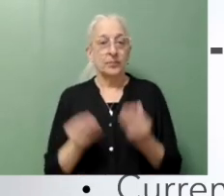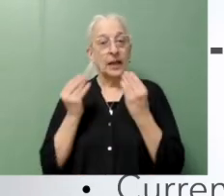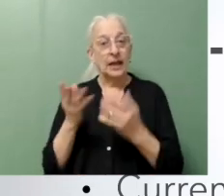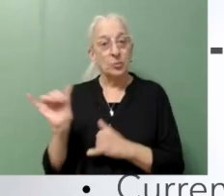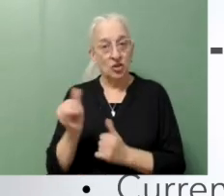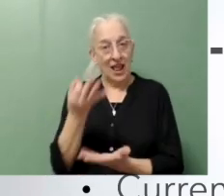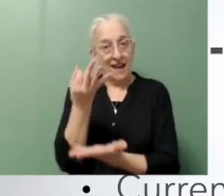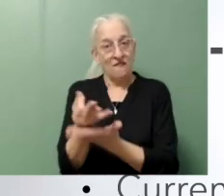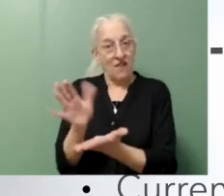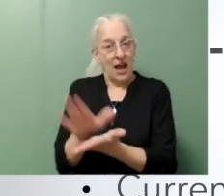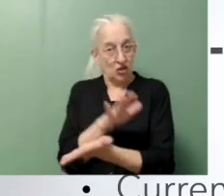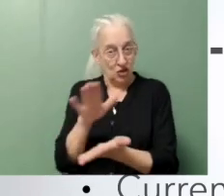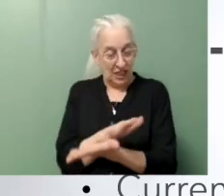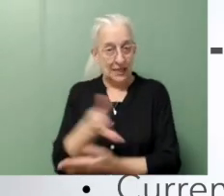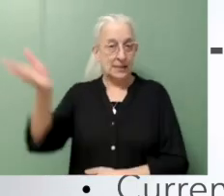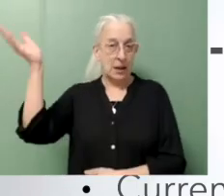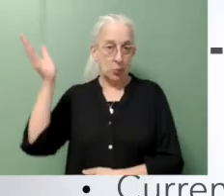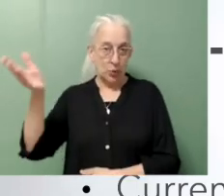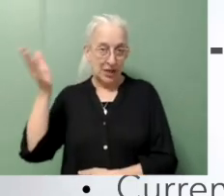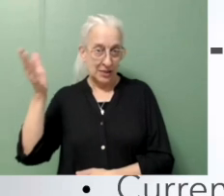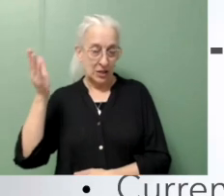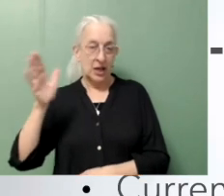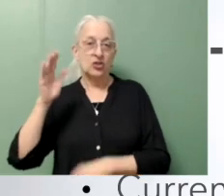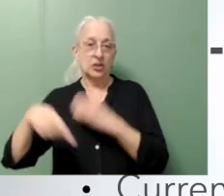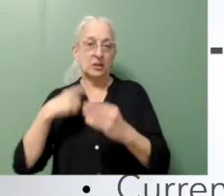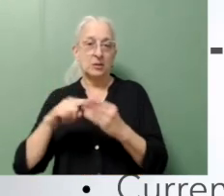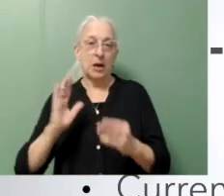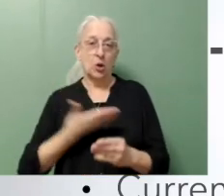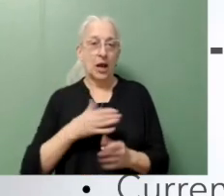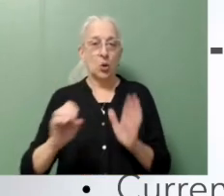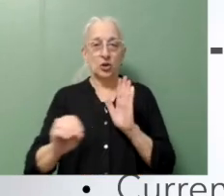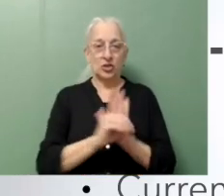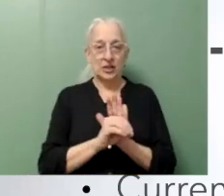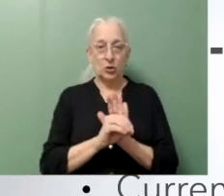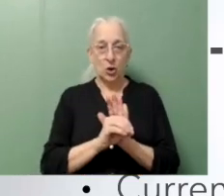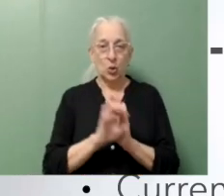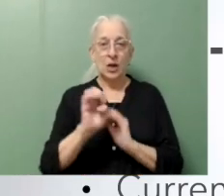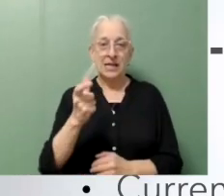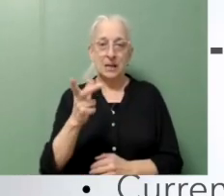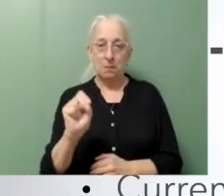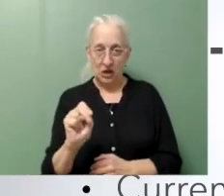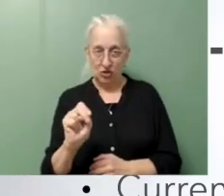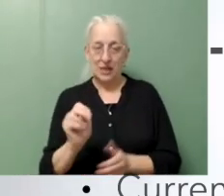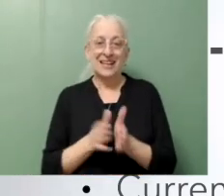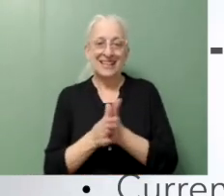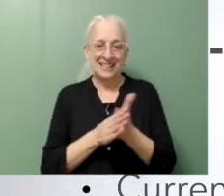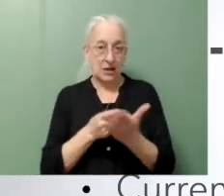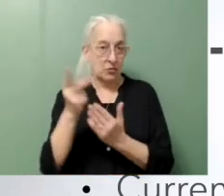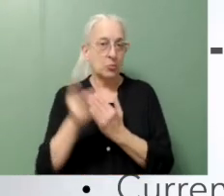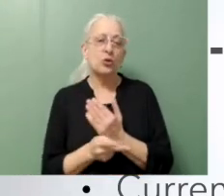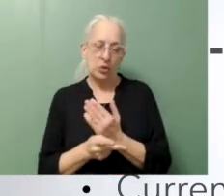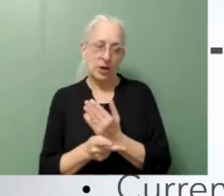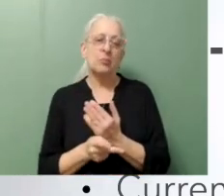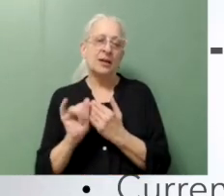as fact sheets and presentations on our zero-emission heavy-duty compliance and incentive programs were provided at